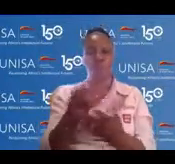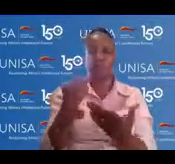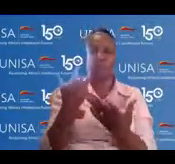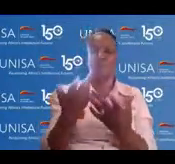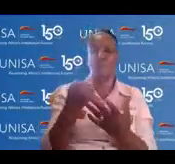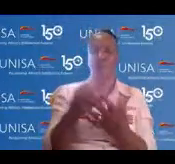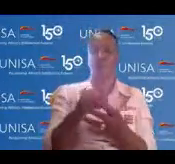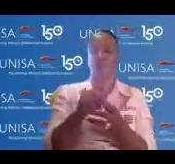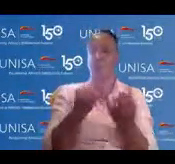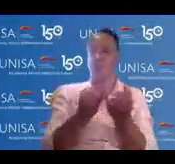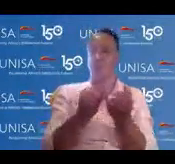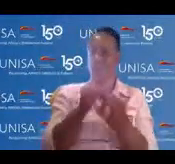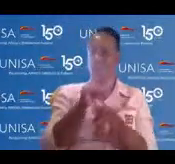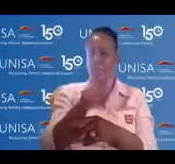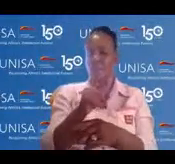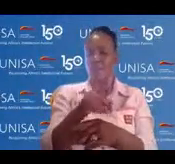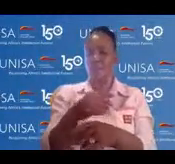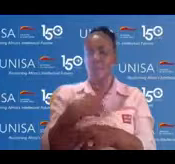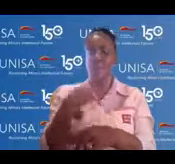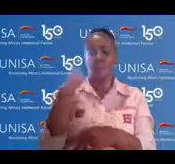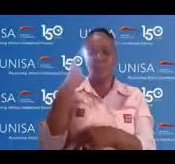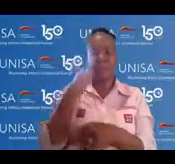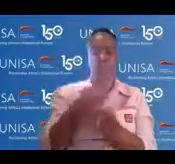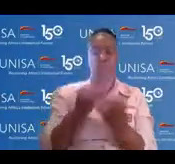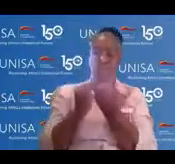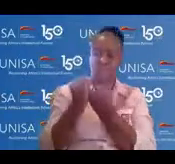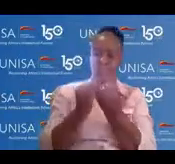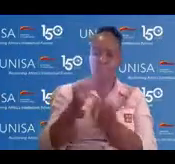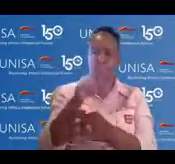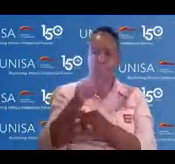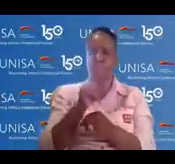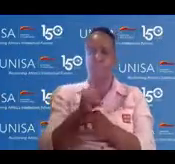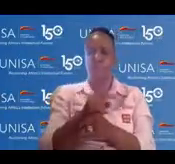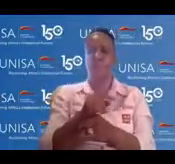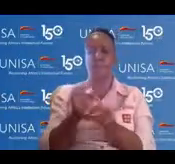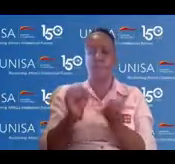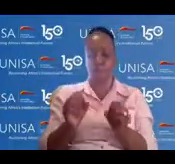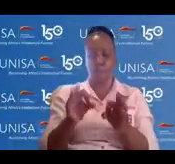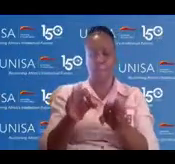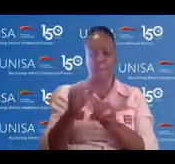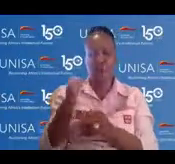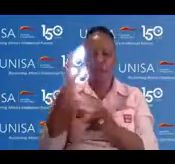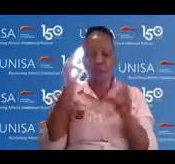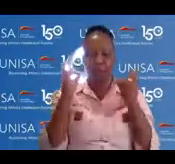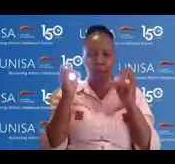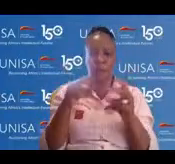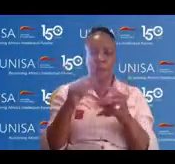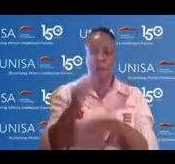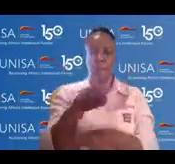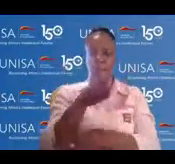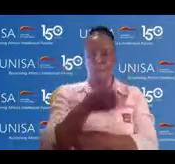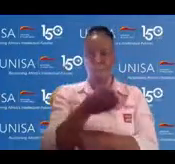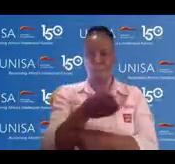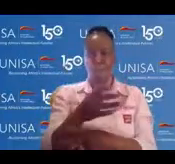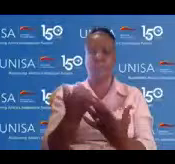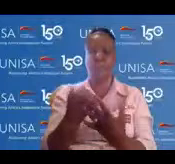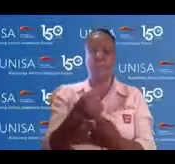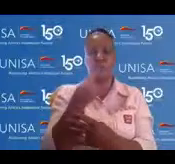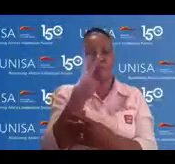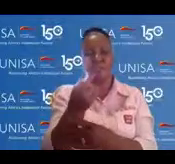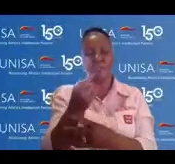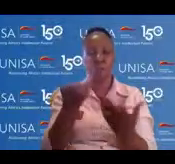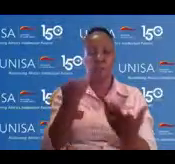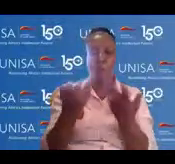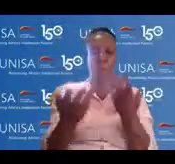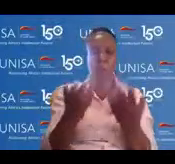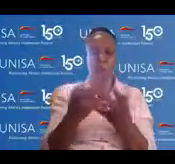to contest it, a formal hearing is set up, and this will look at all the evidence and determine whether academic